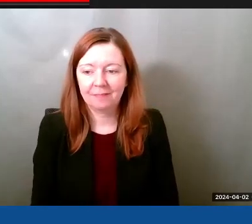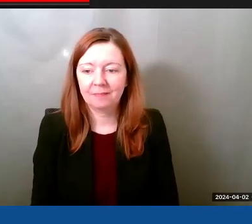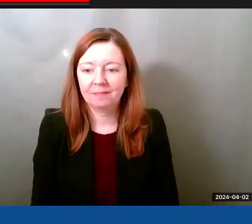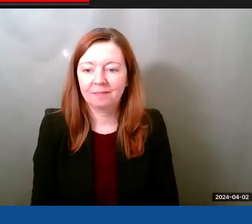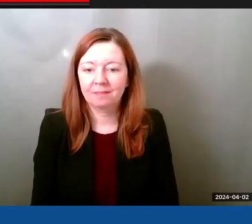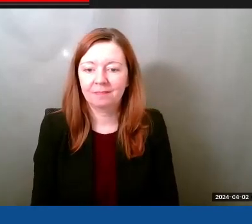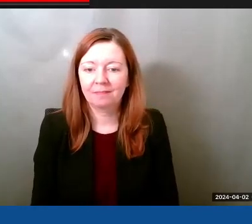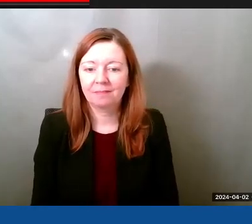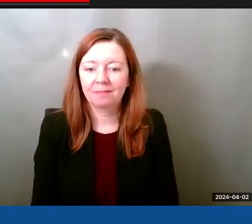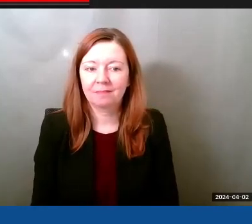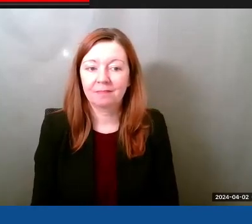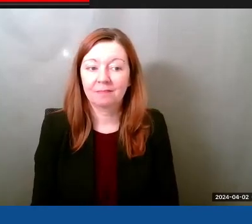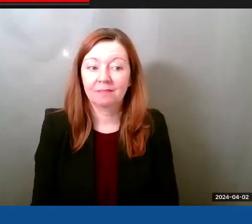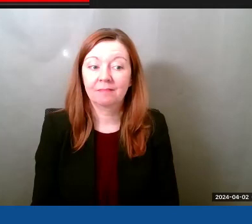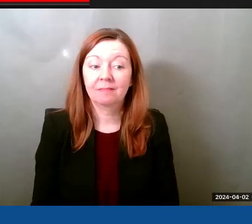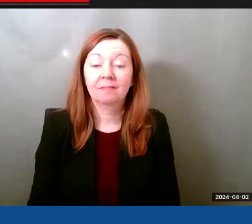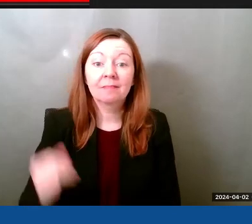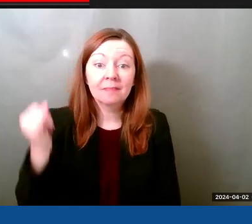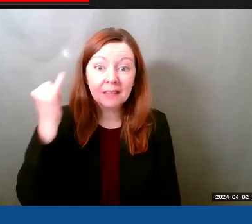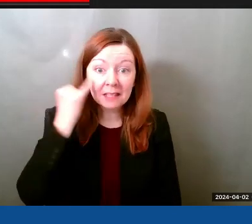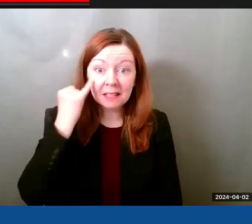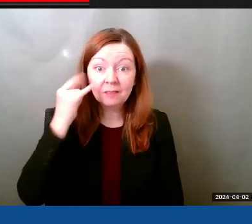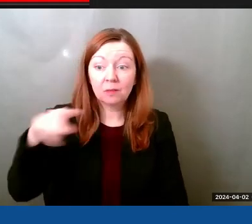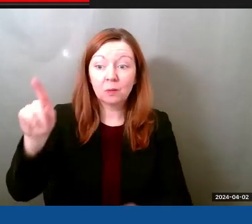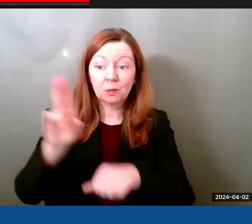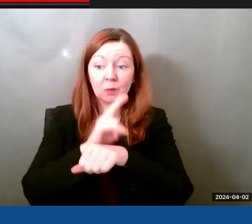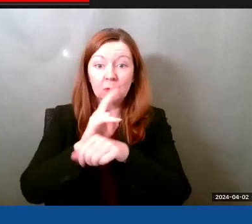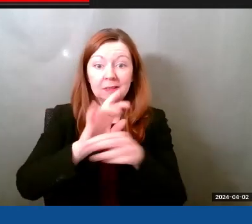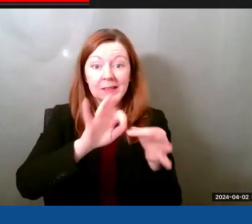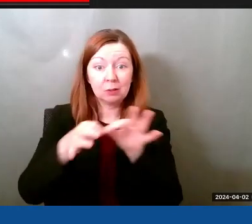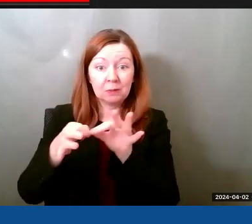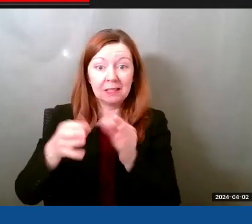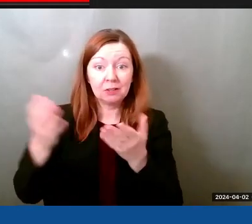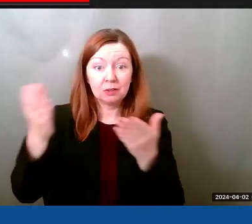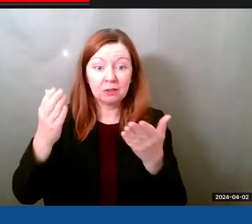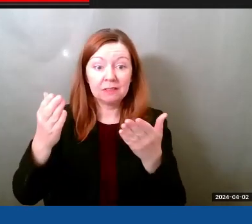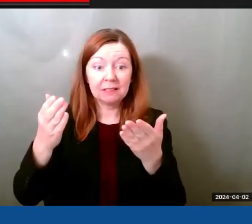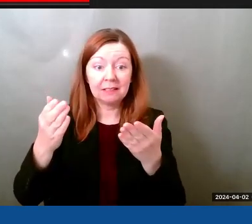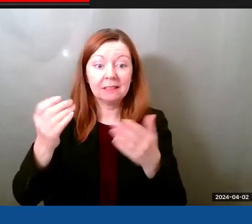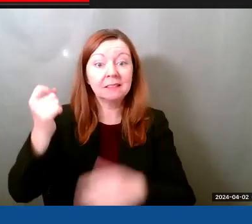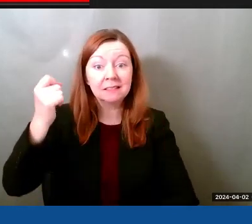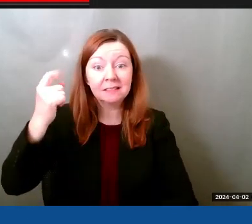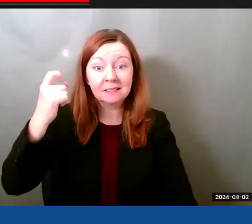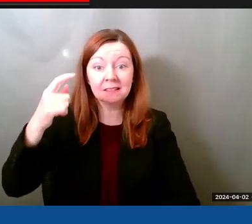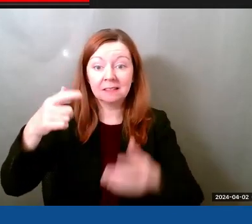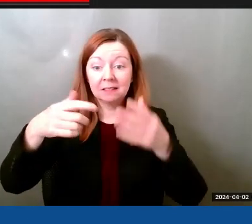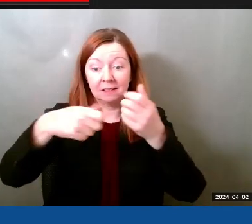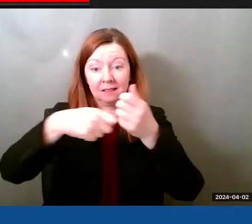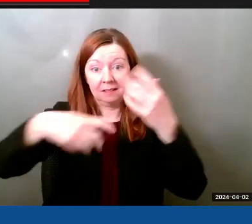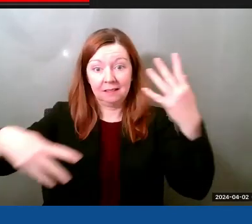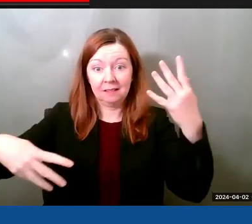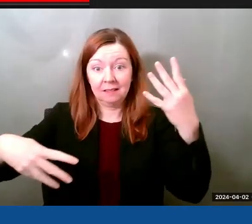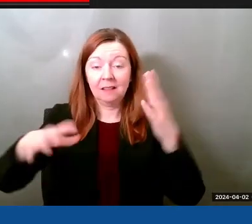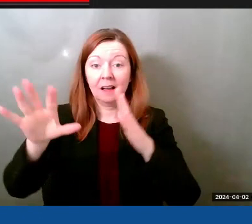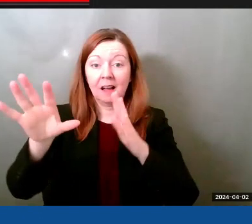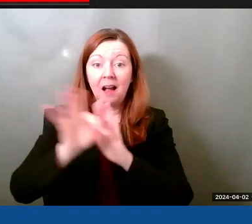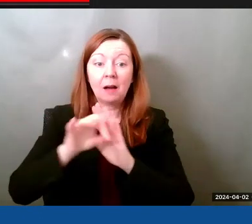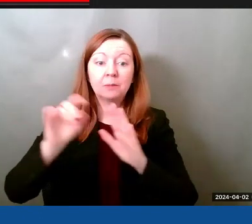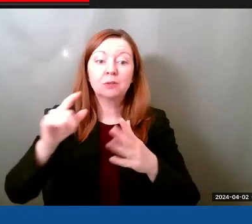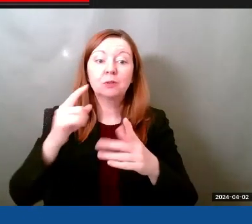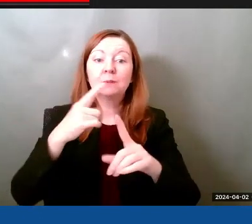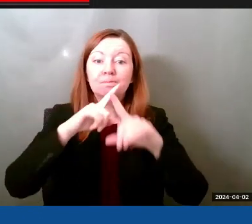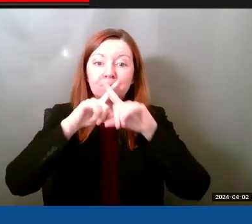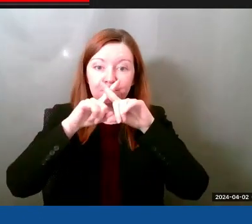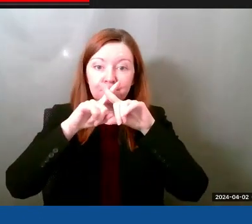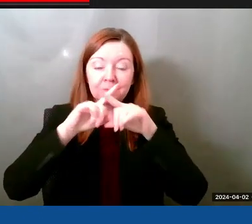If you are using the interpretation services, listed below the language choices is an option to mute the